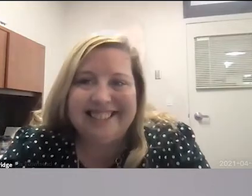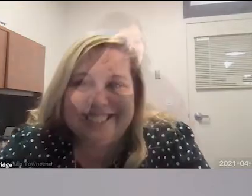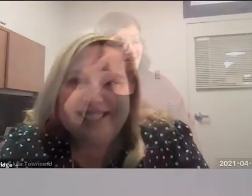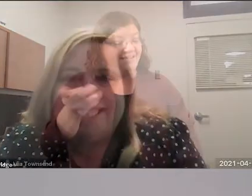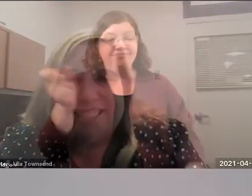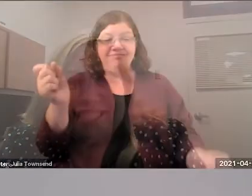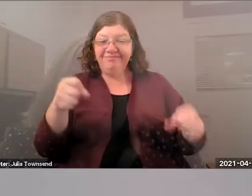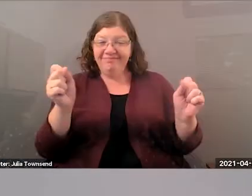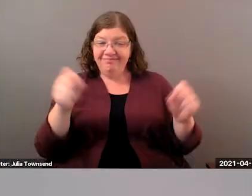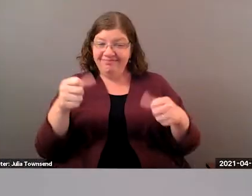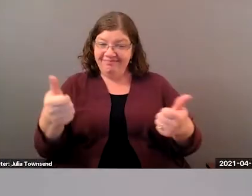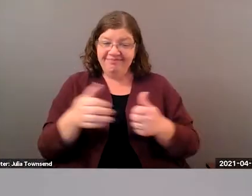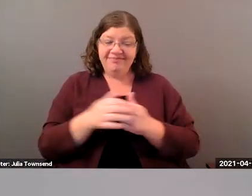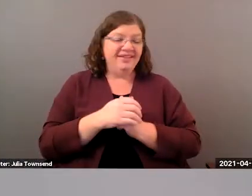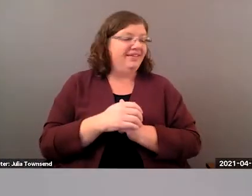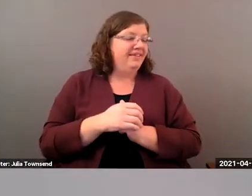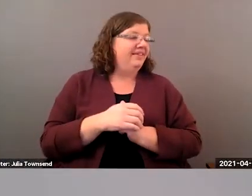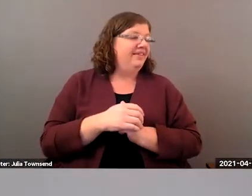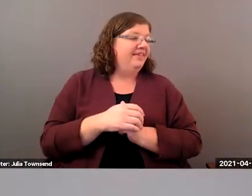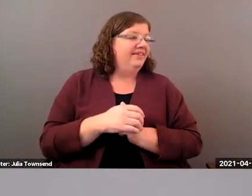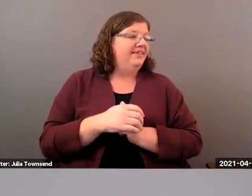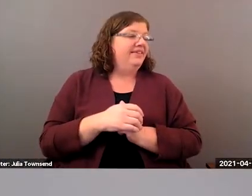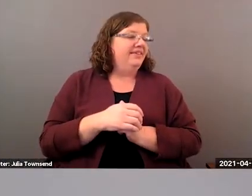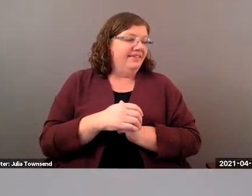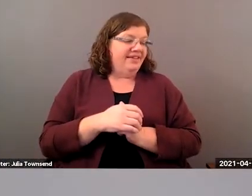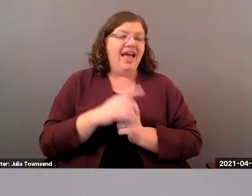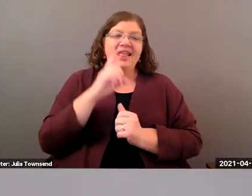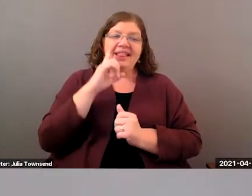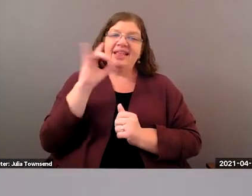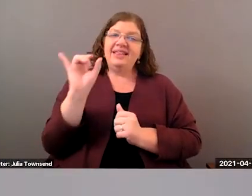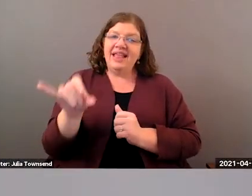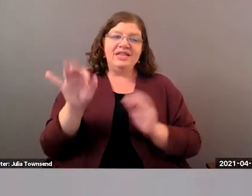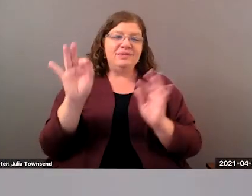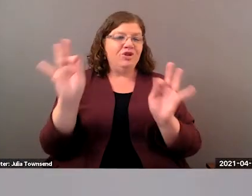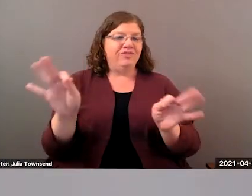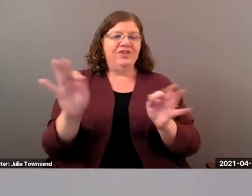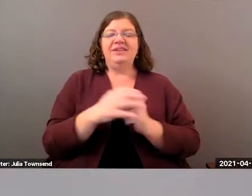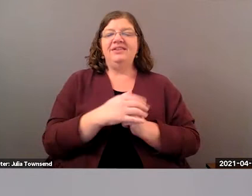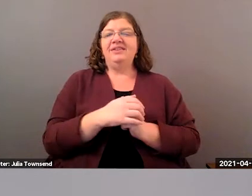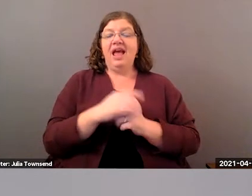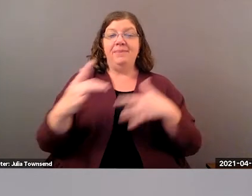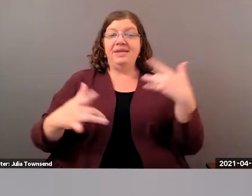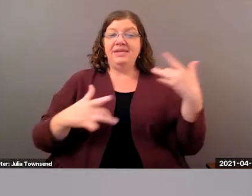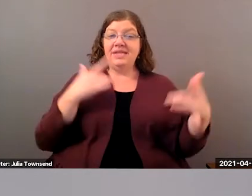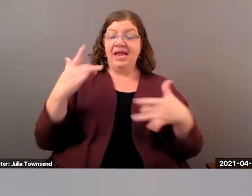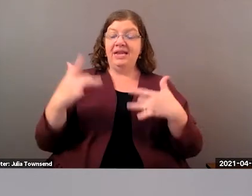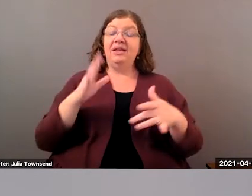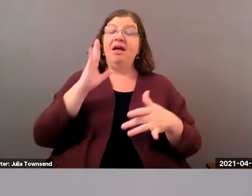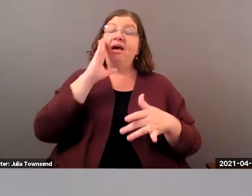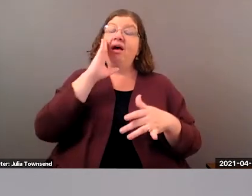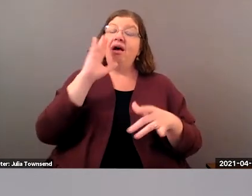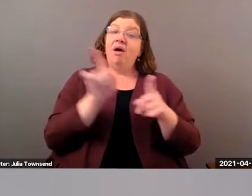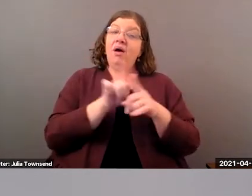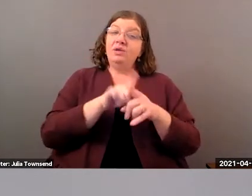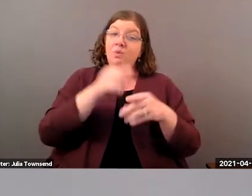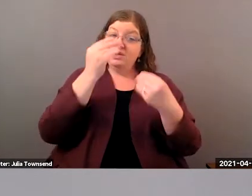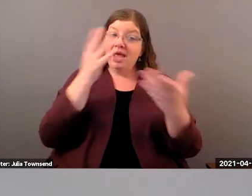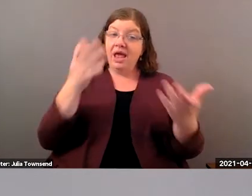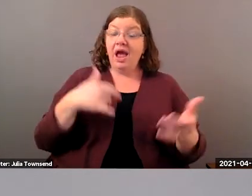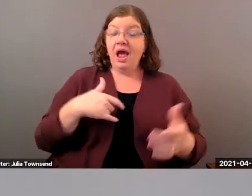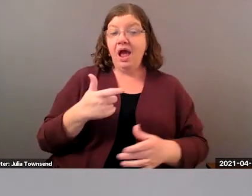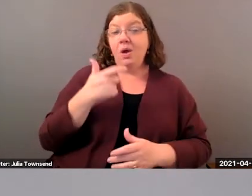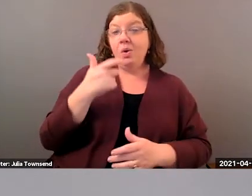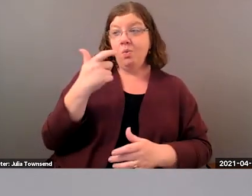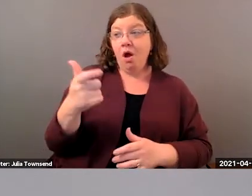it. I think that's perfect. I'm really excited. I will say also that I watched a